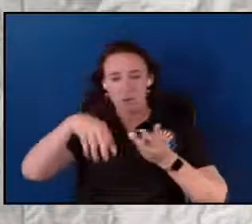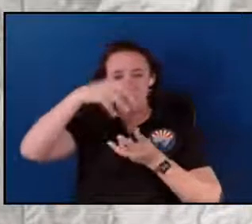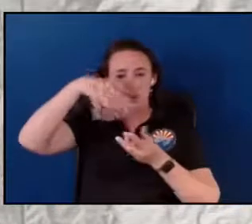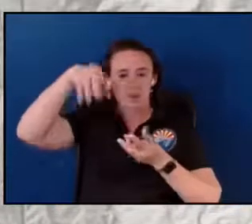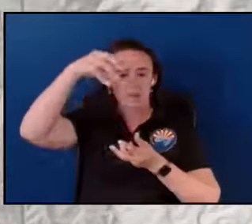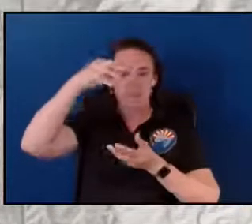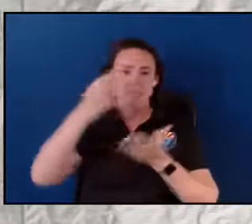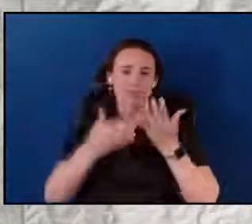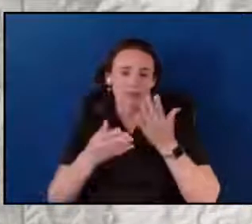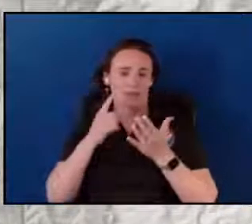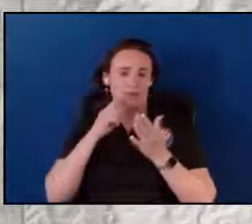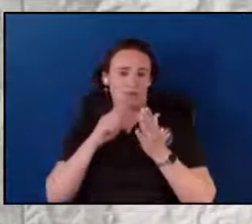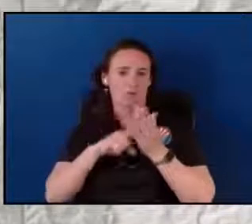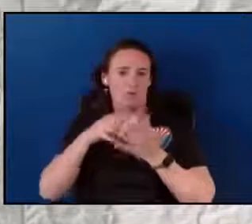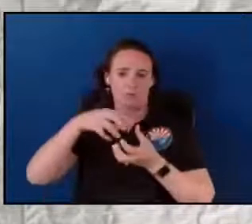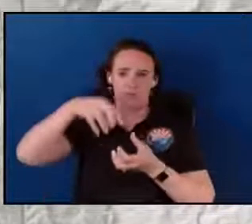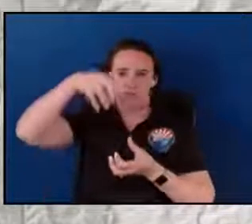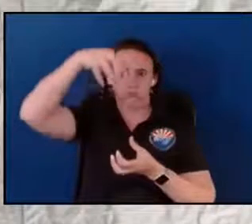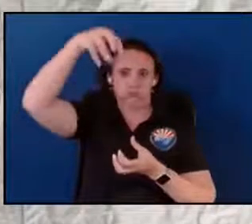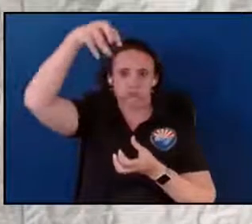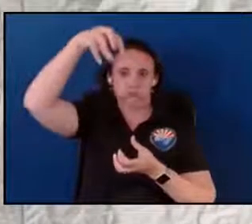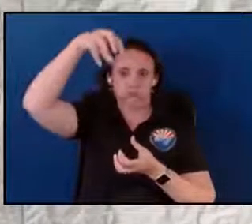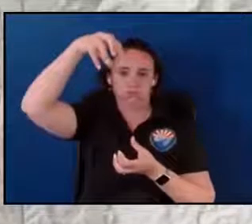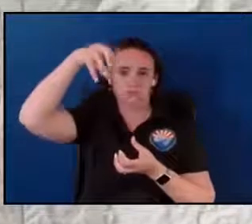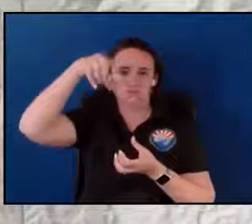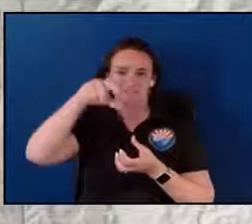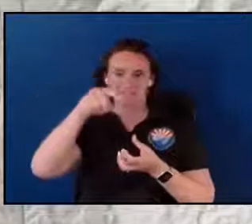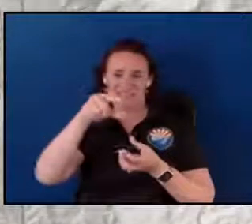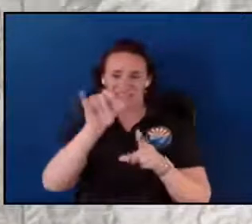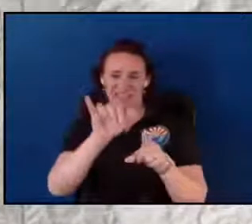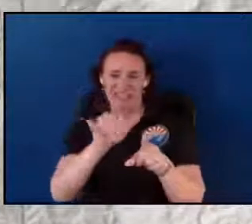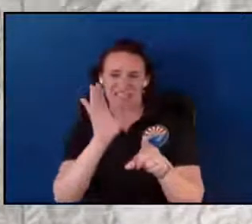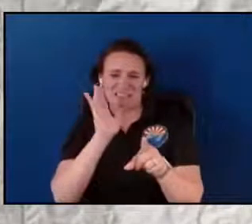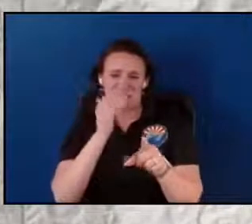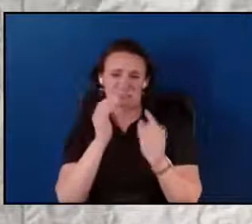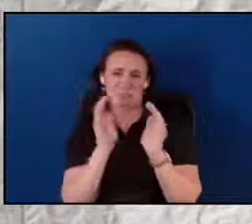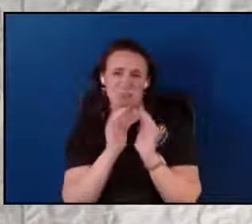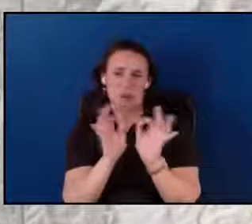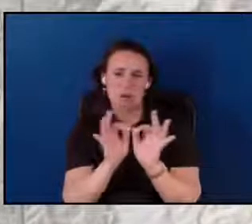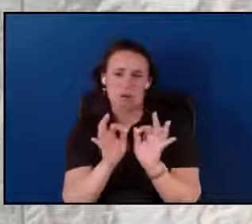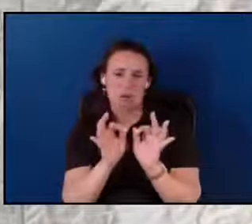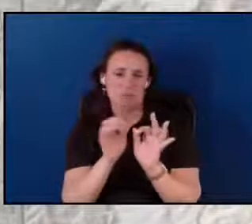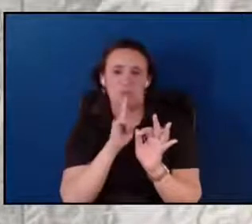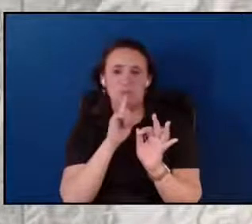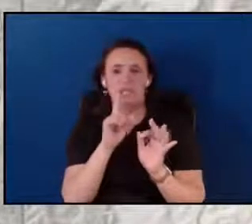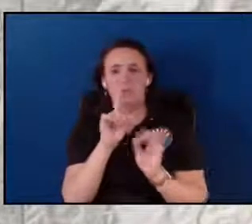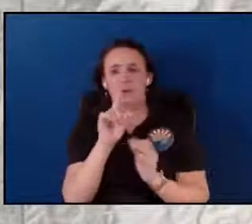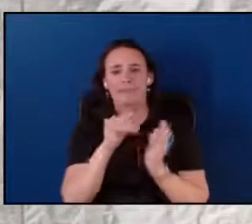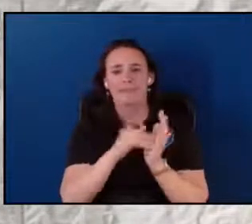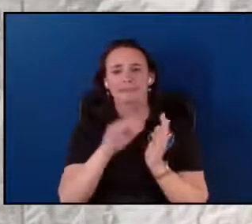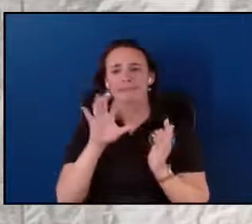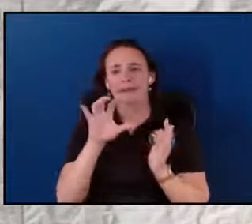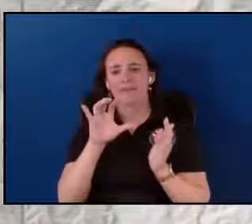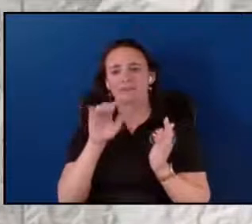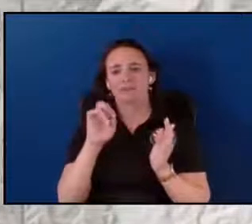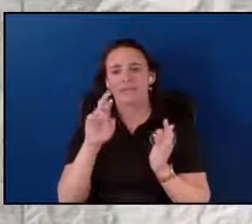because even though on the map this doesn't look all that large, that's over almost 1,500 acres in there, and that's all burning. So